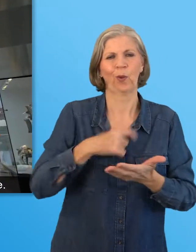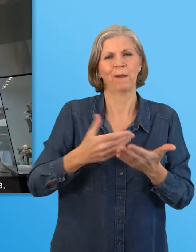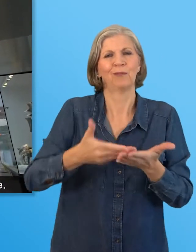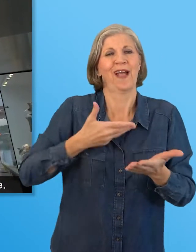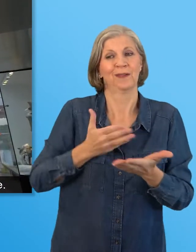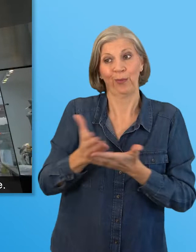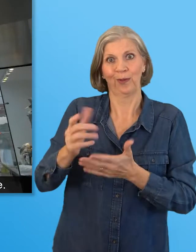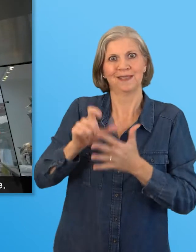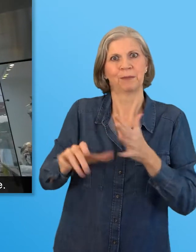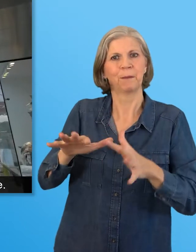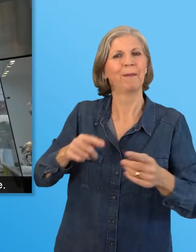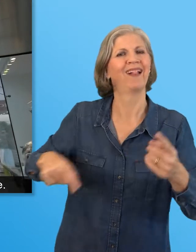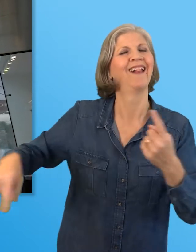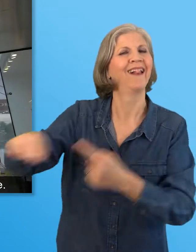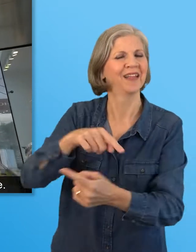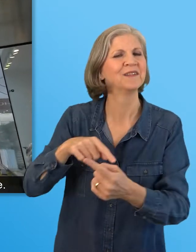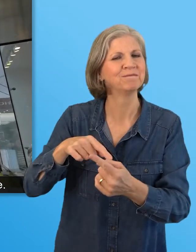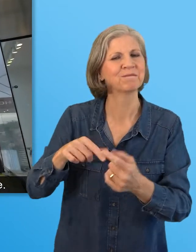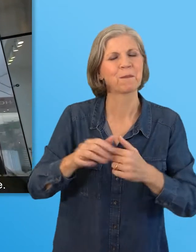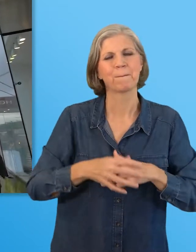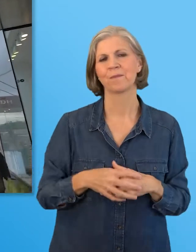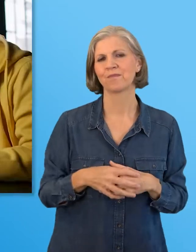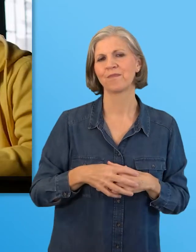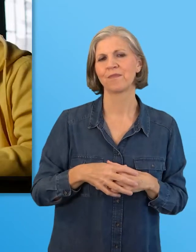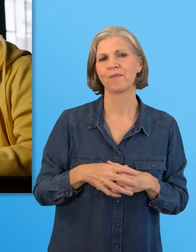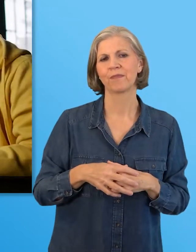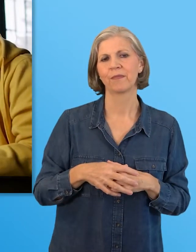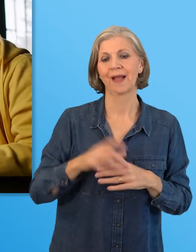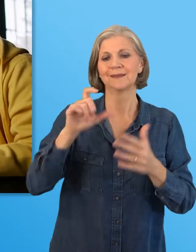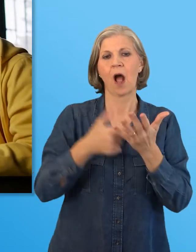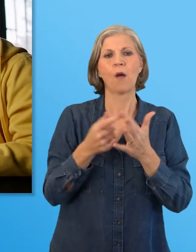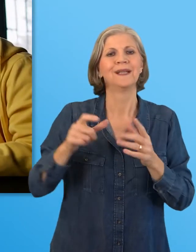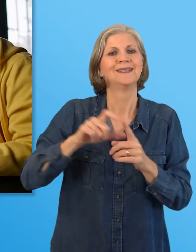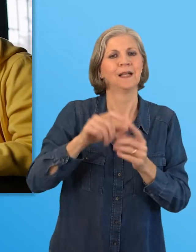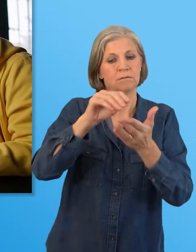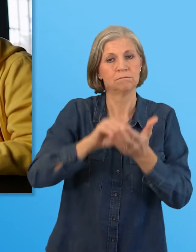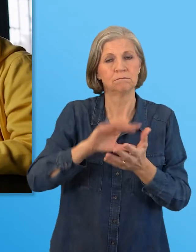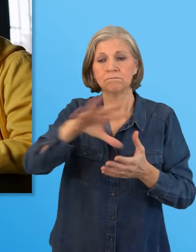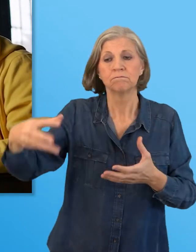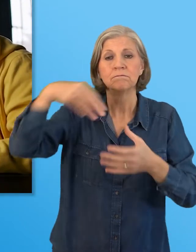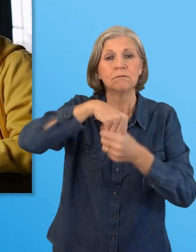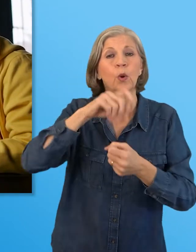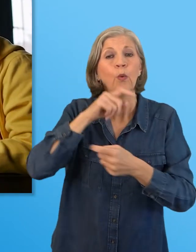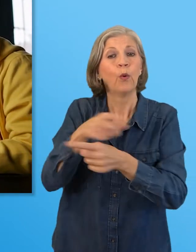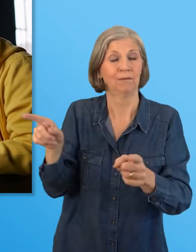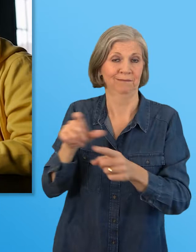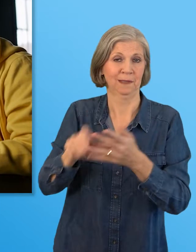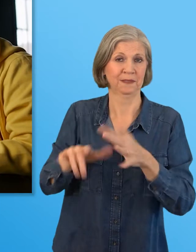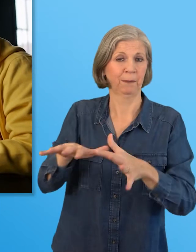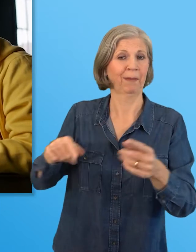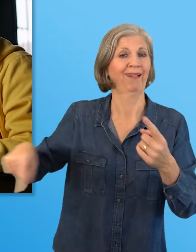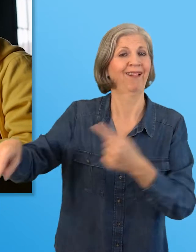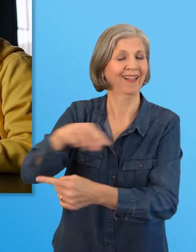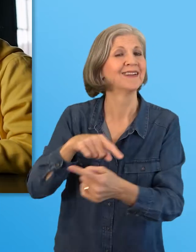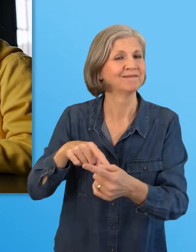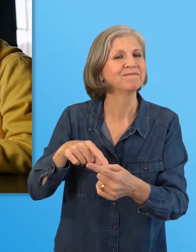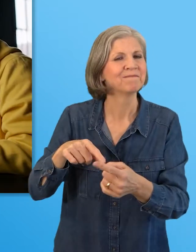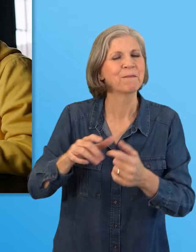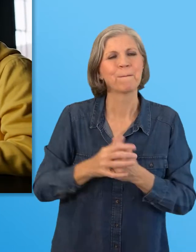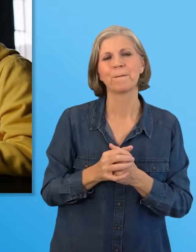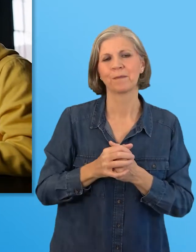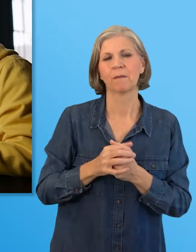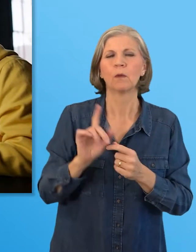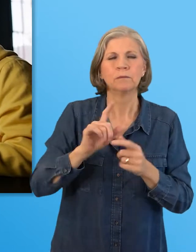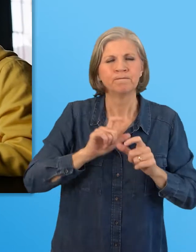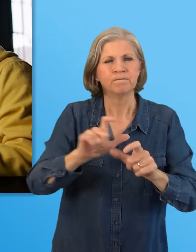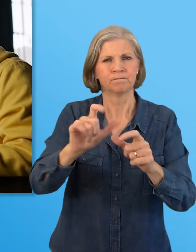enjoyment of human rights by disabled people. The CRPD was written with the full involvement of disabled people in